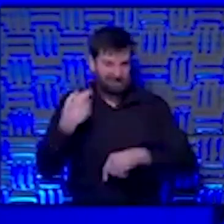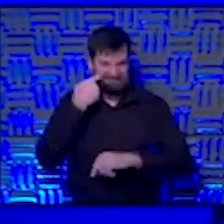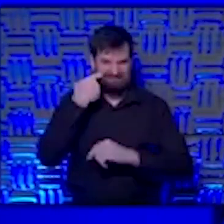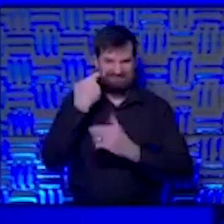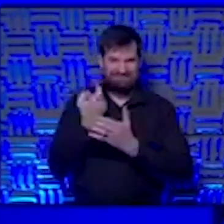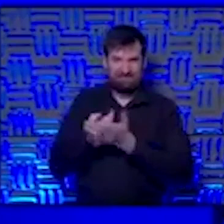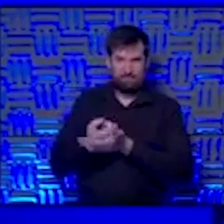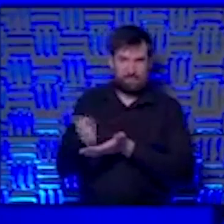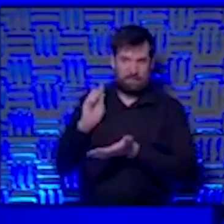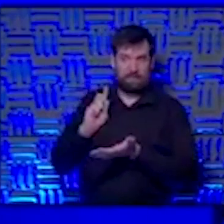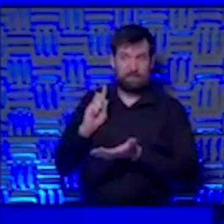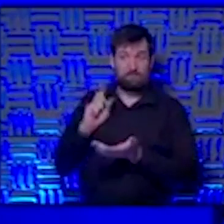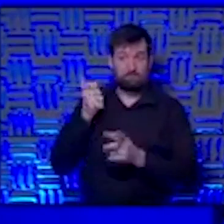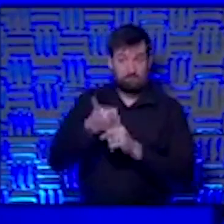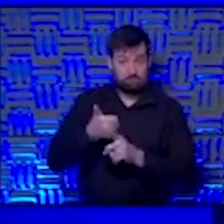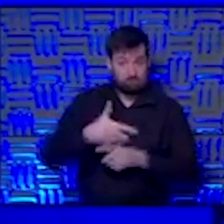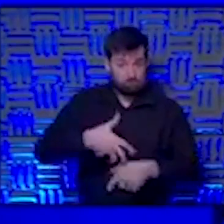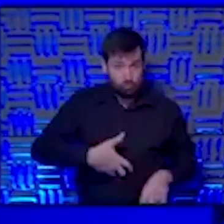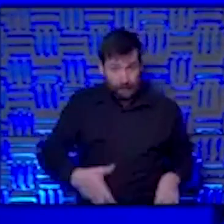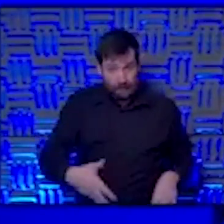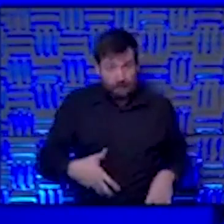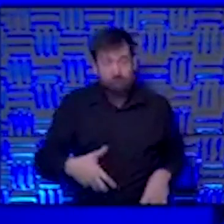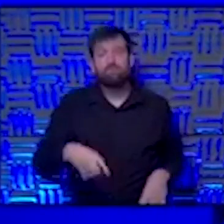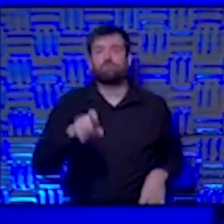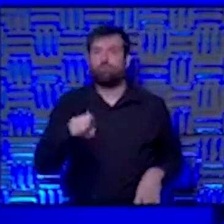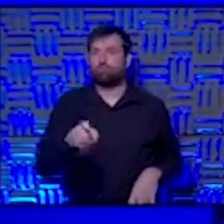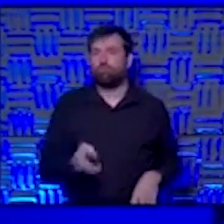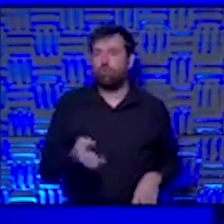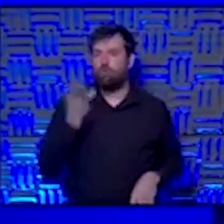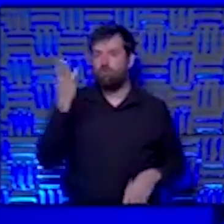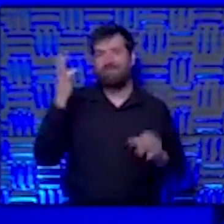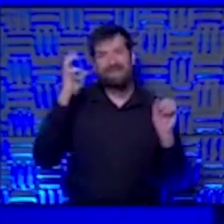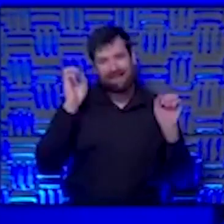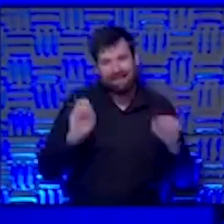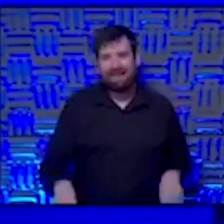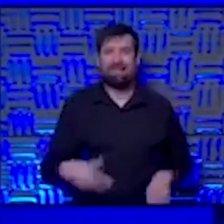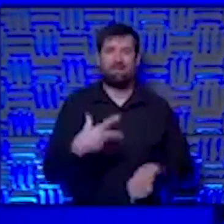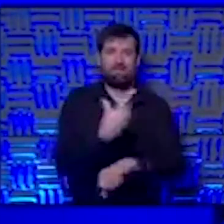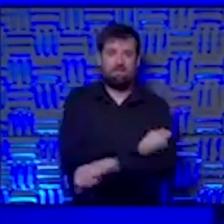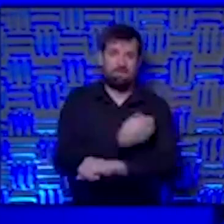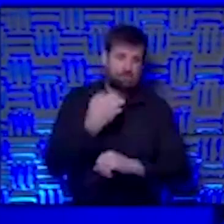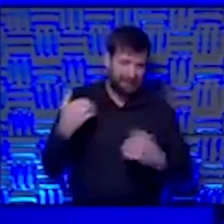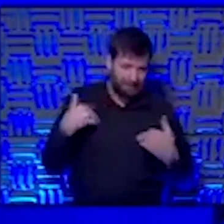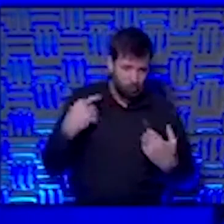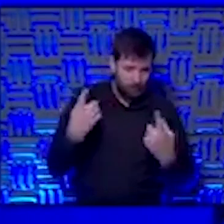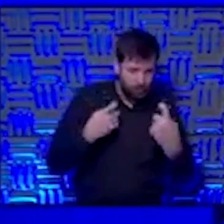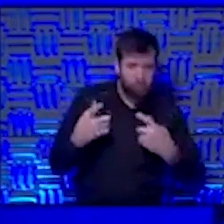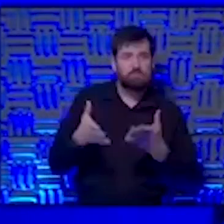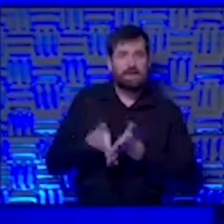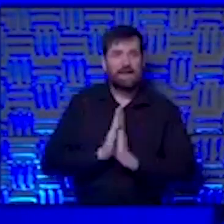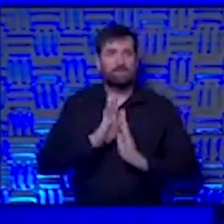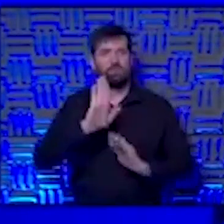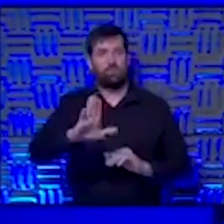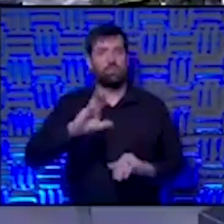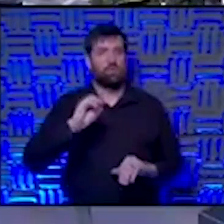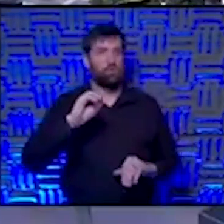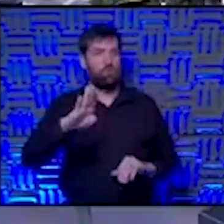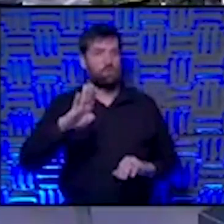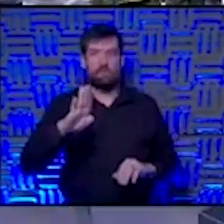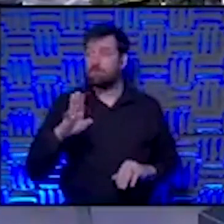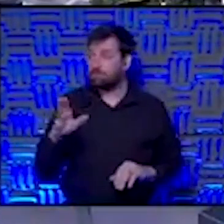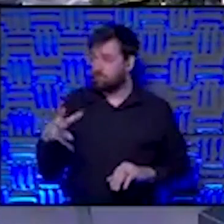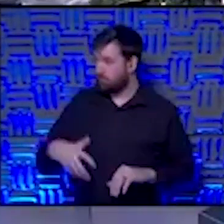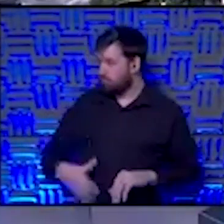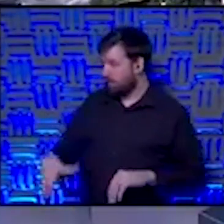have been offered and you are pregnant, you should be offered. You can take it, but if you have questions, ask your OB-GYN. And pregnant patients